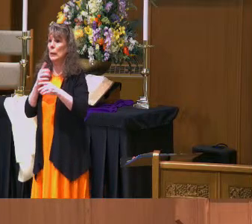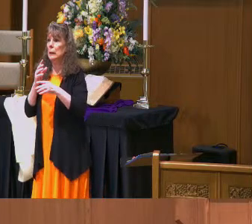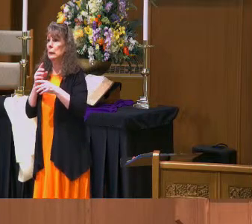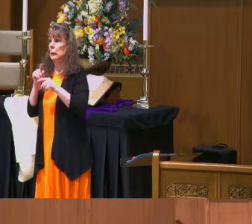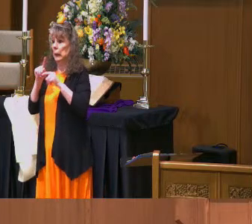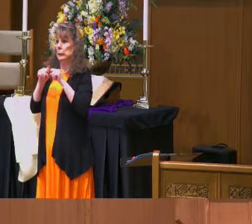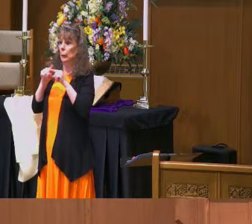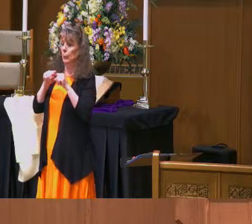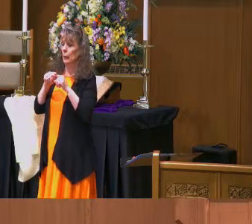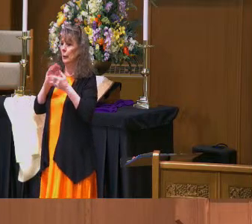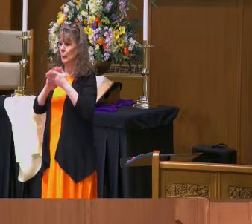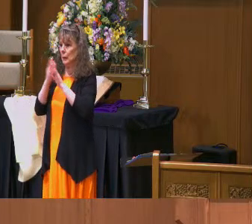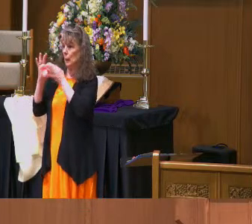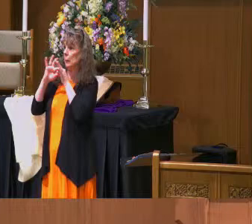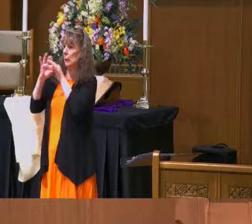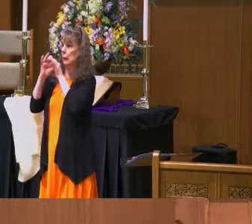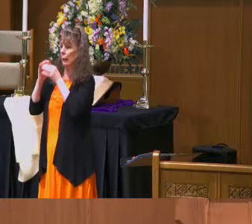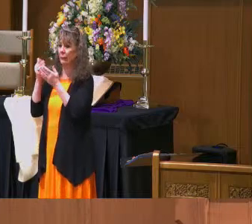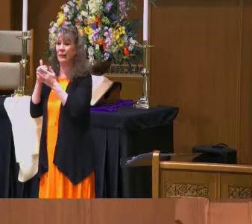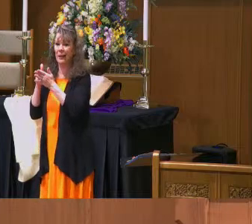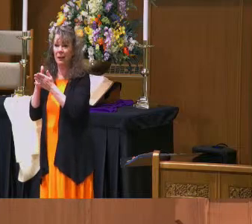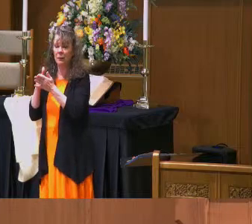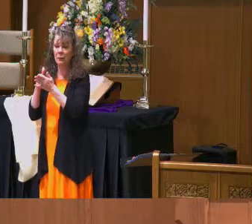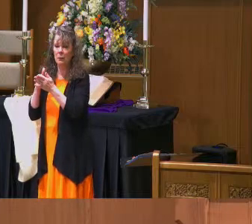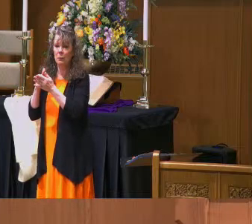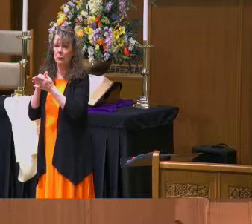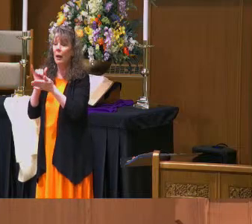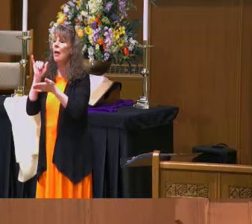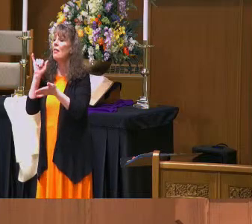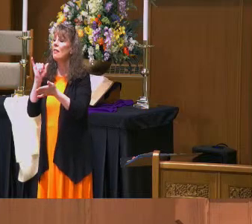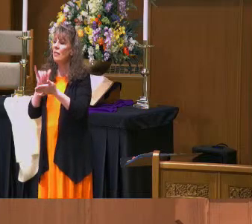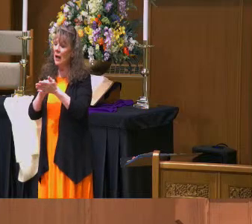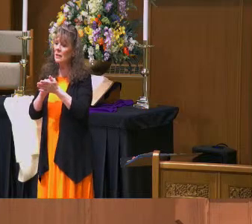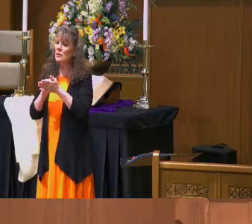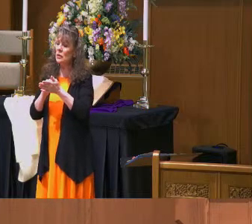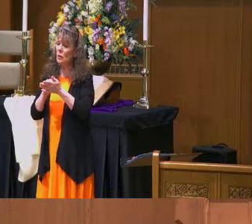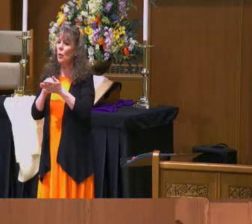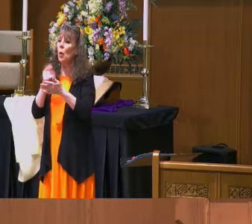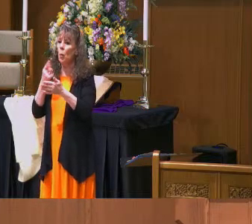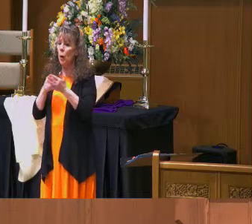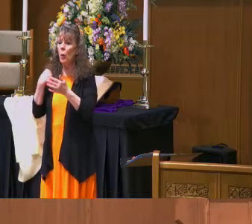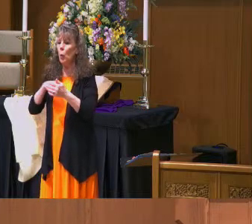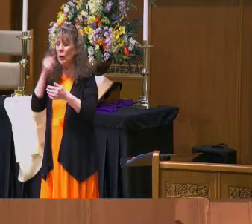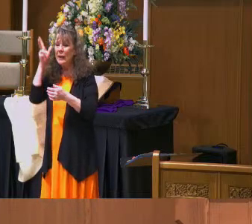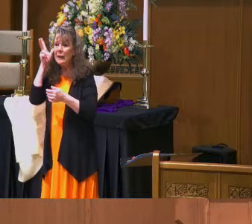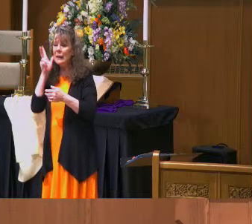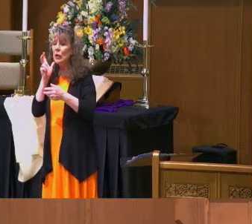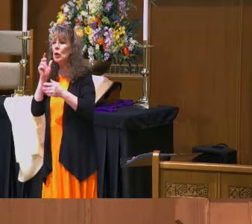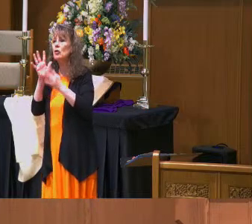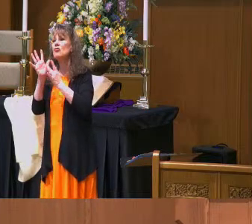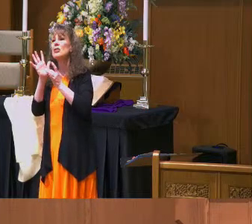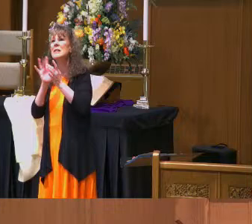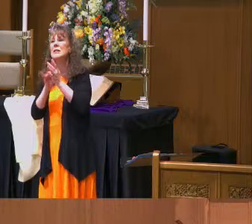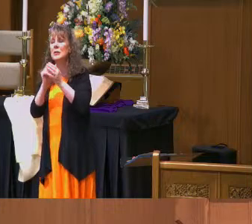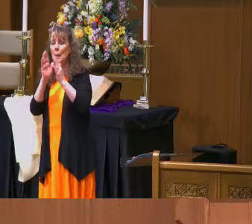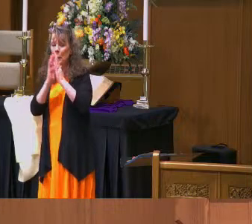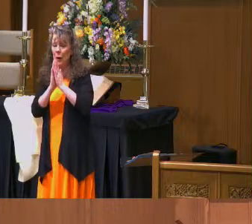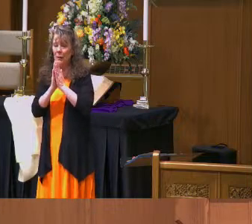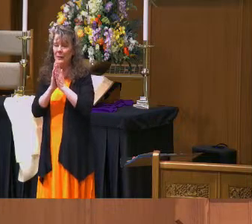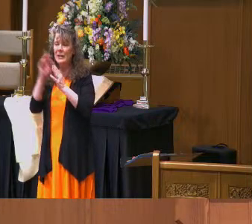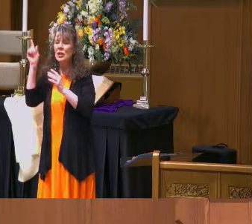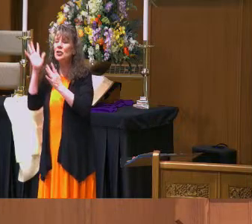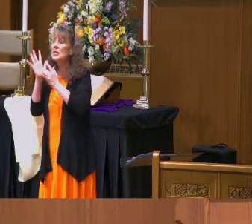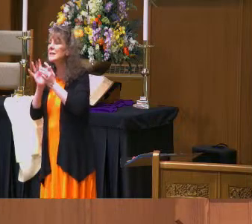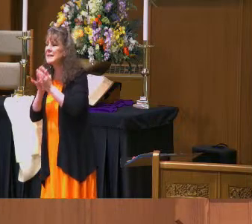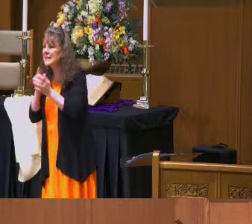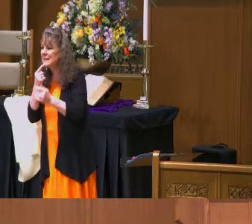reunited at some point. This is the reality that we get to hear in Jesus' prayer as well. He is saying that